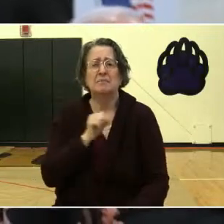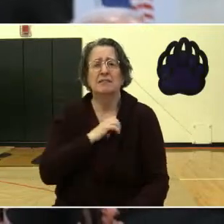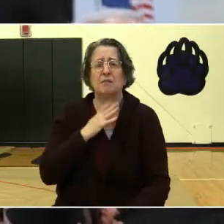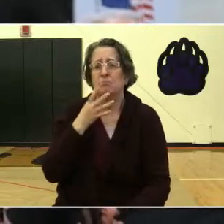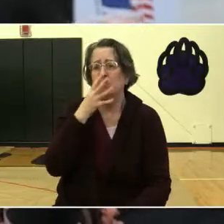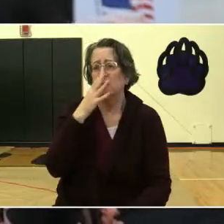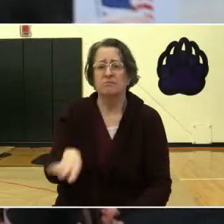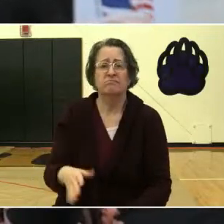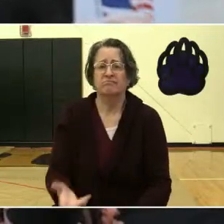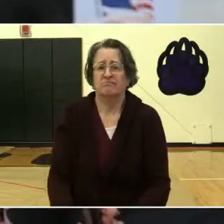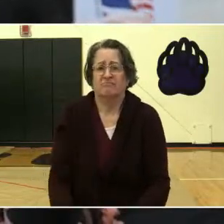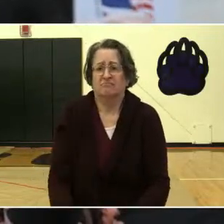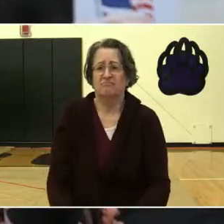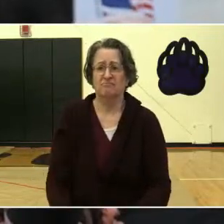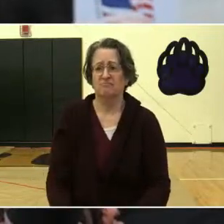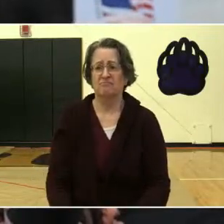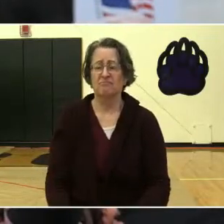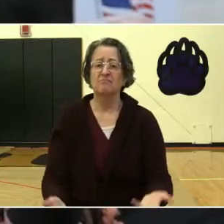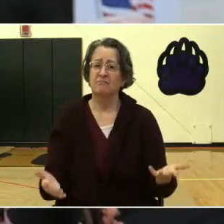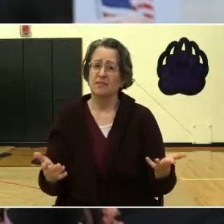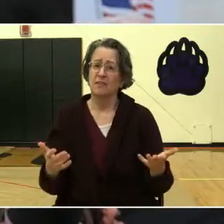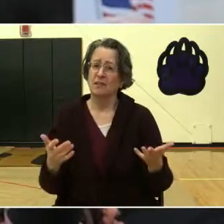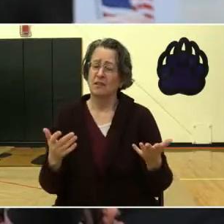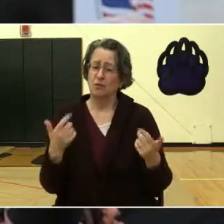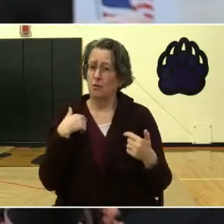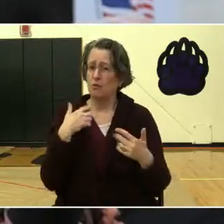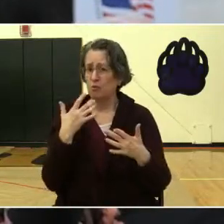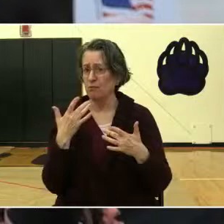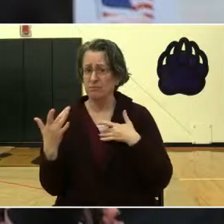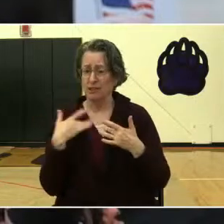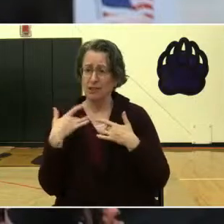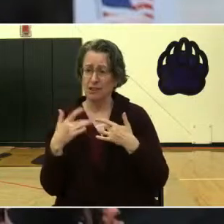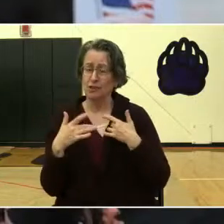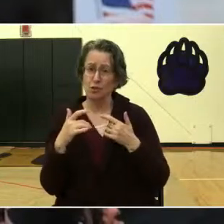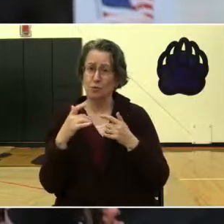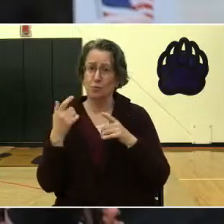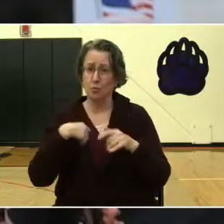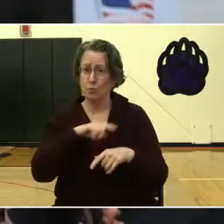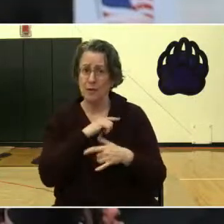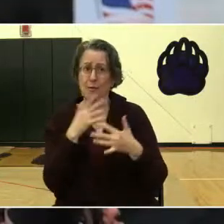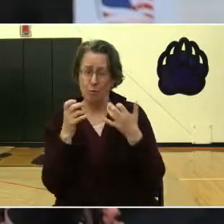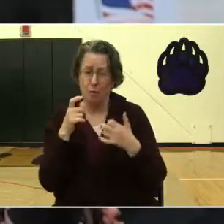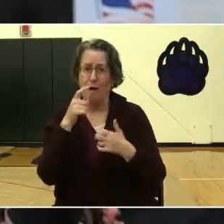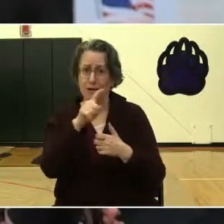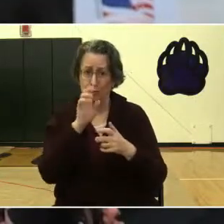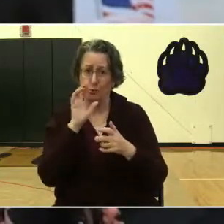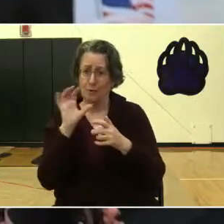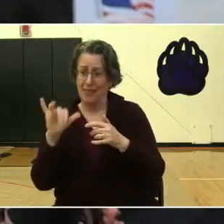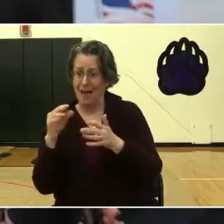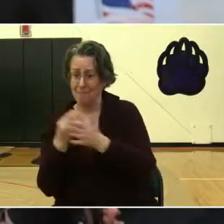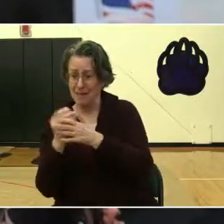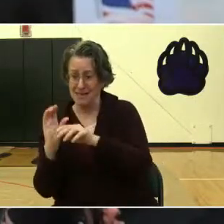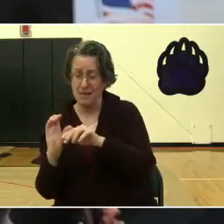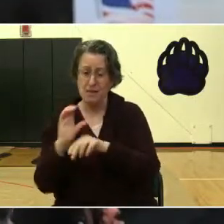or appropriating these funds Distributing These funds as as uh directed in in the